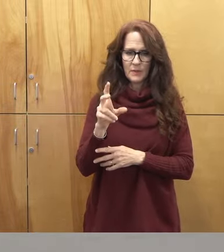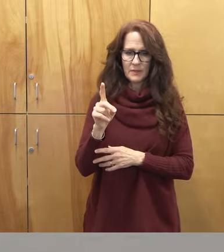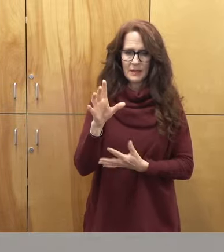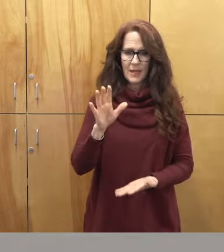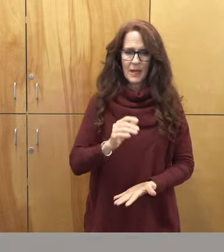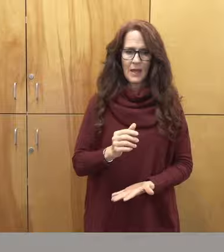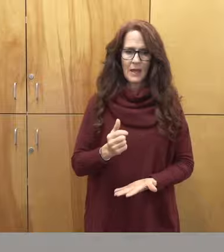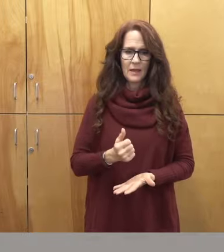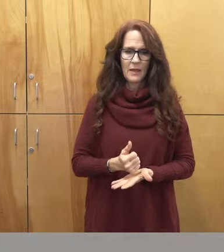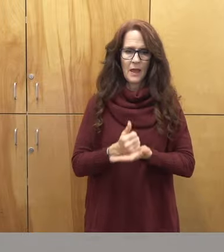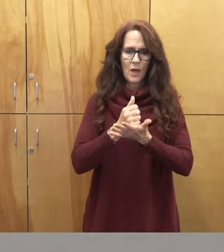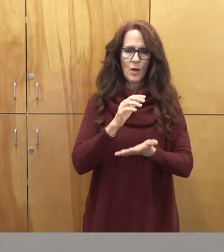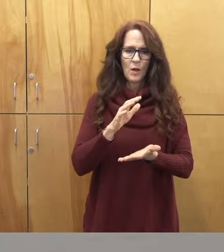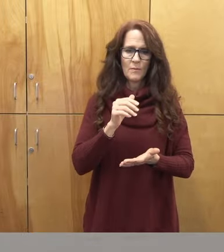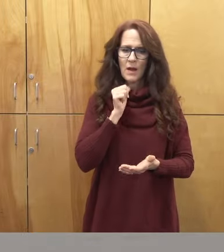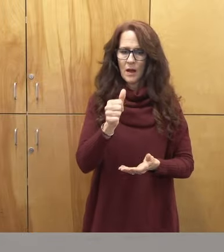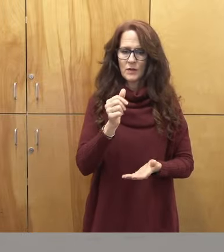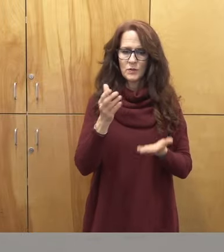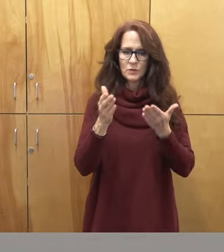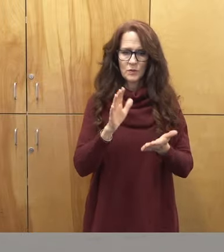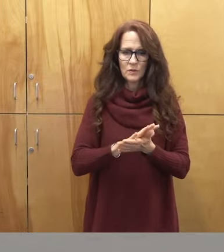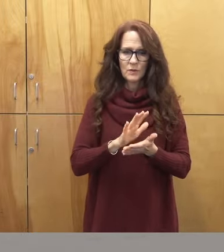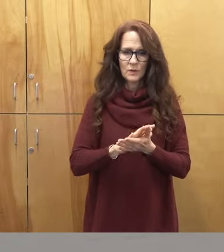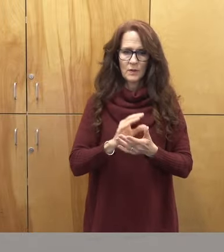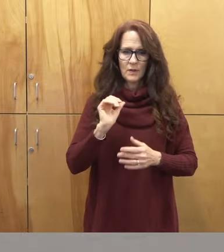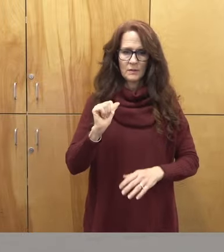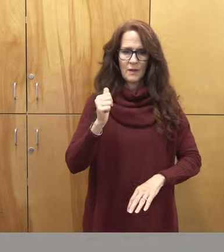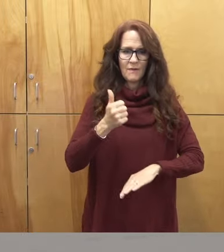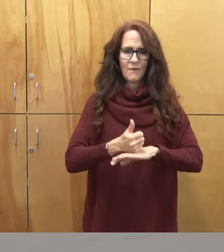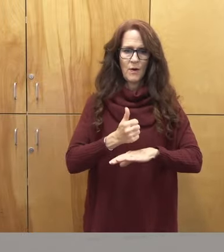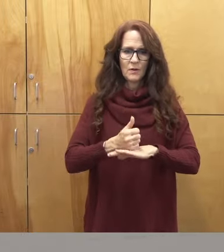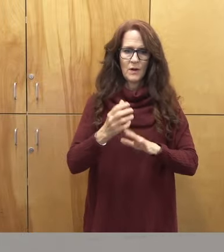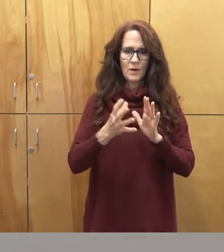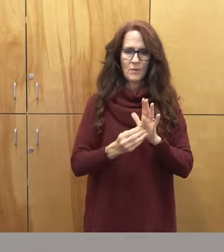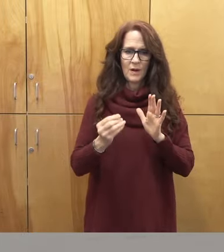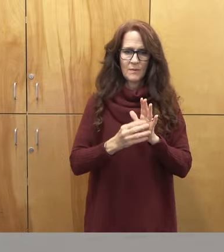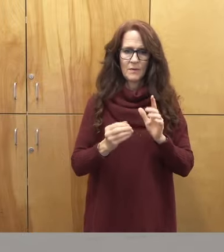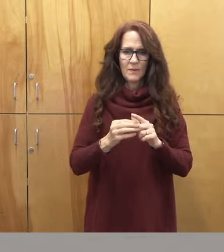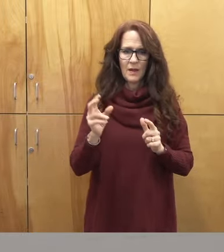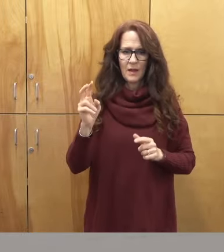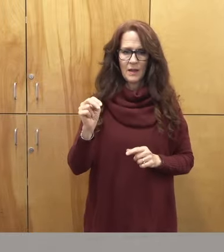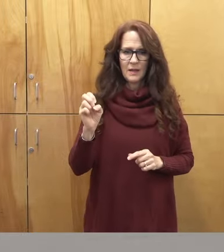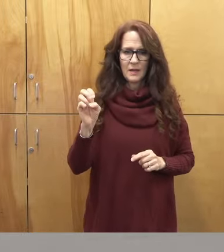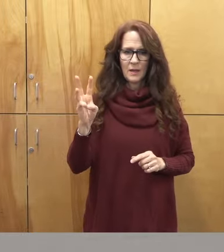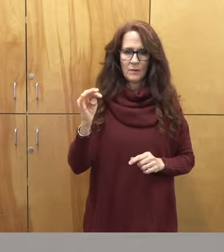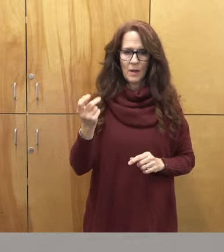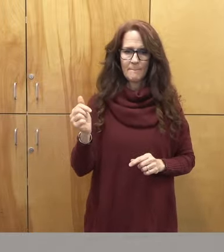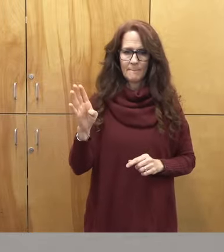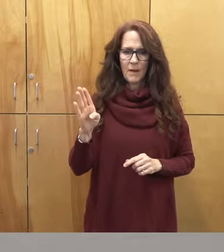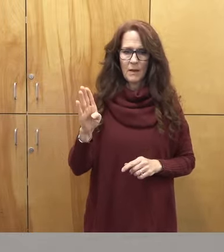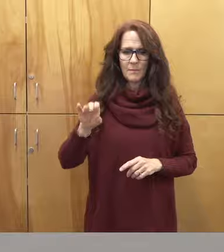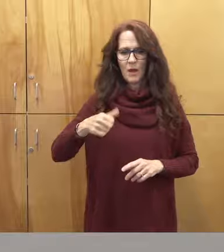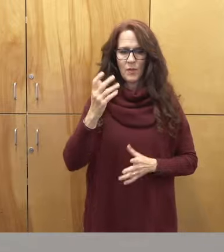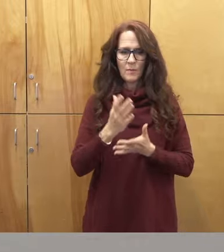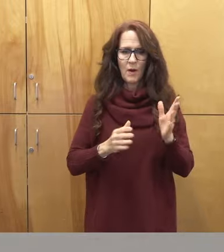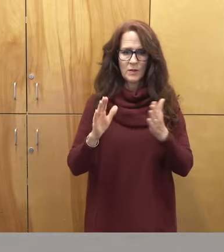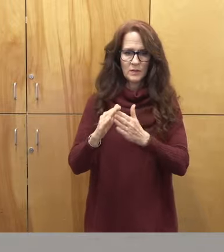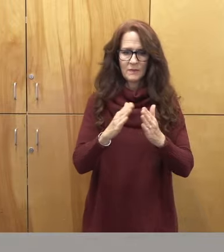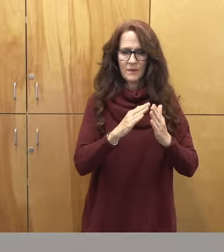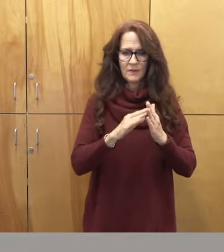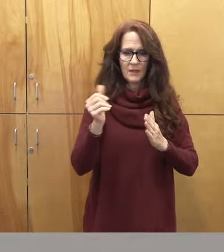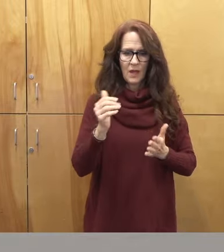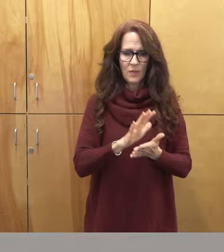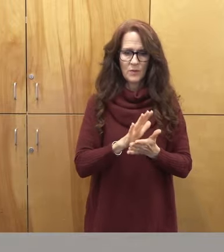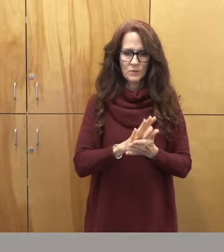especially underserved schools, maybe start a foundation and replicate what is happening at Newcomb in other parts of the city and other